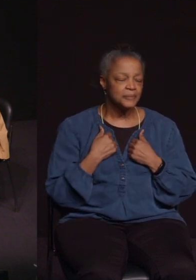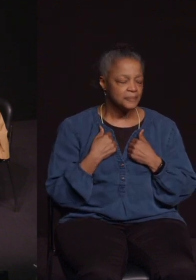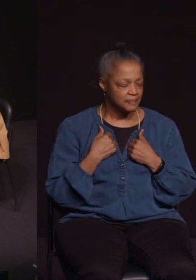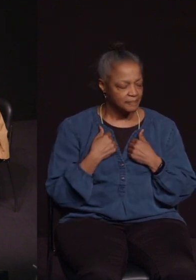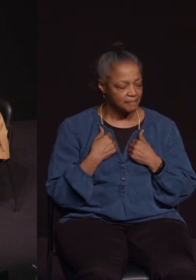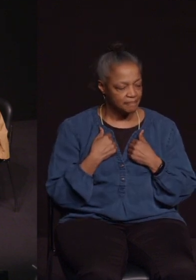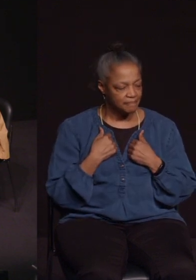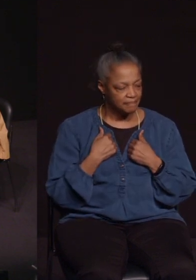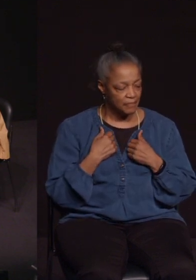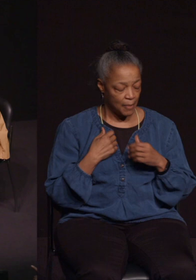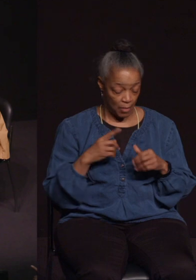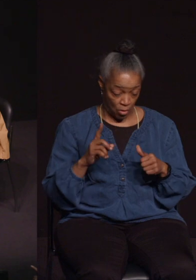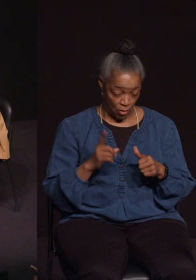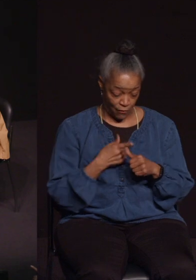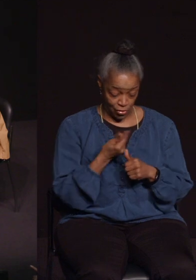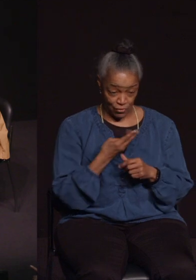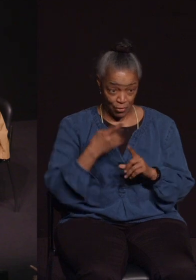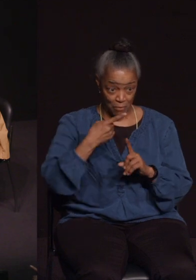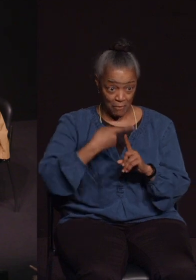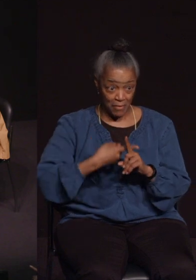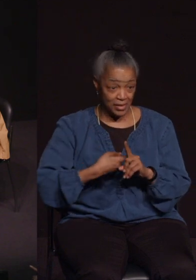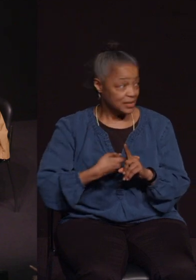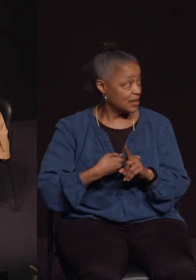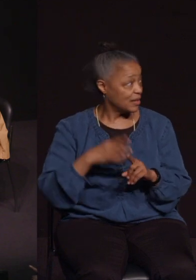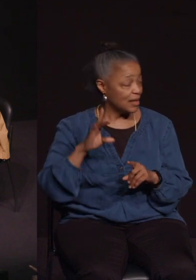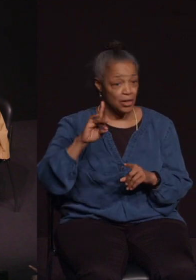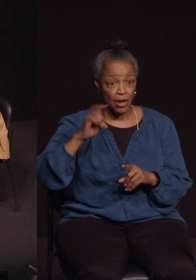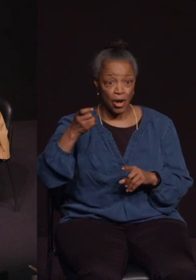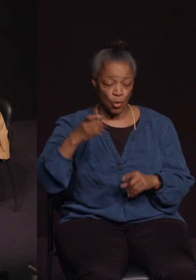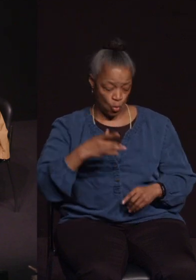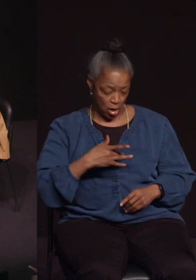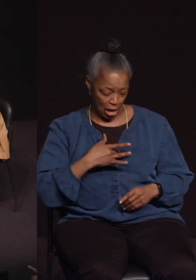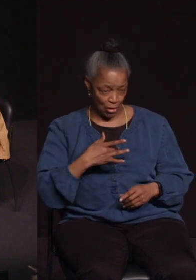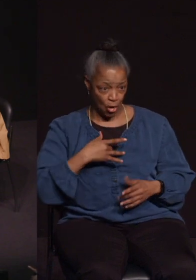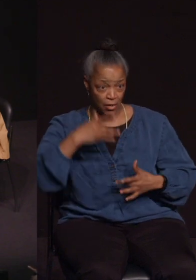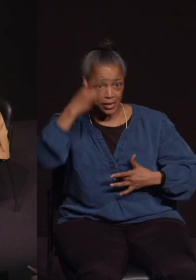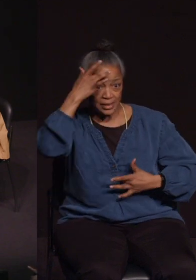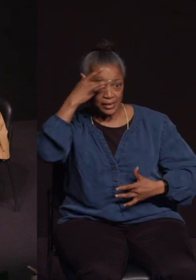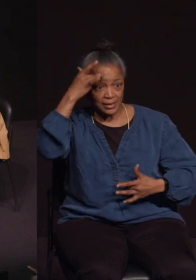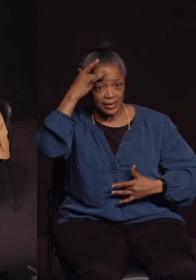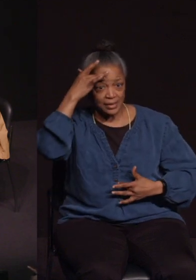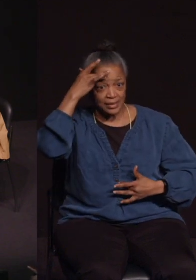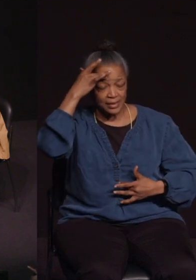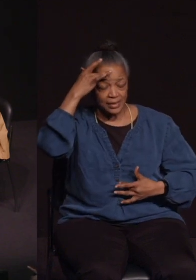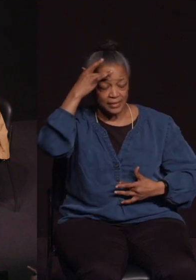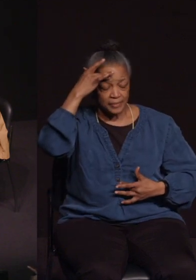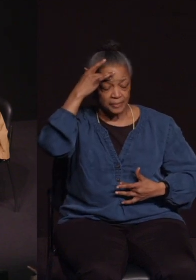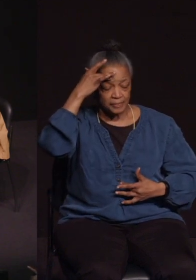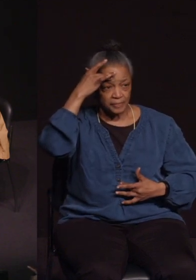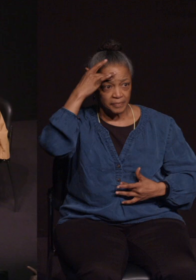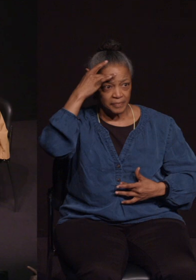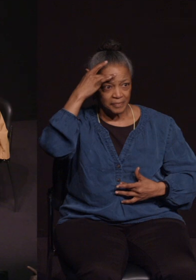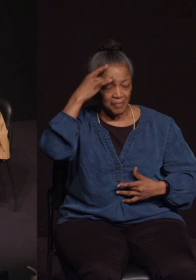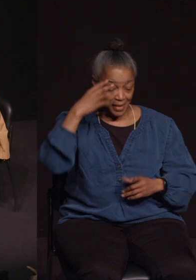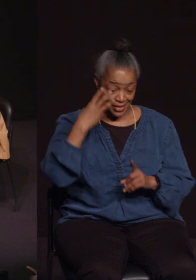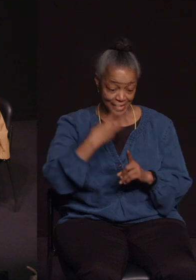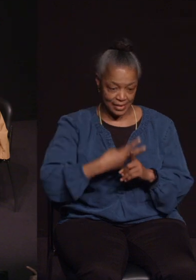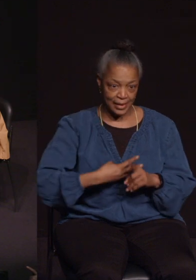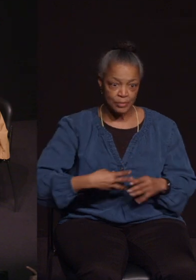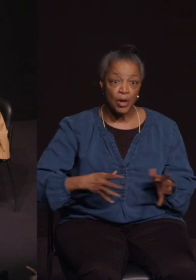Within the first few months, I was diagnosed with heart disease. And I was 6 months